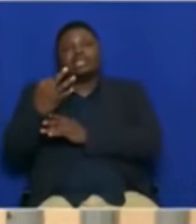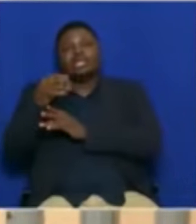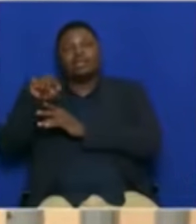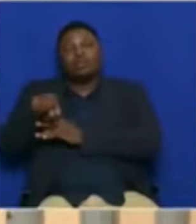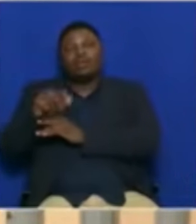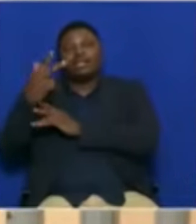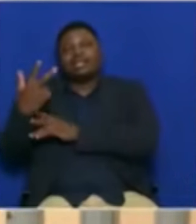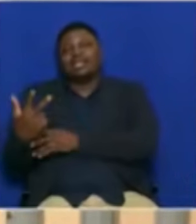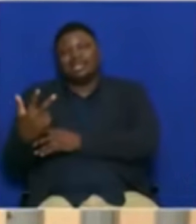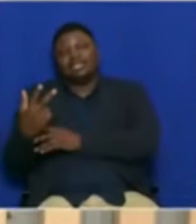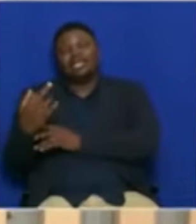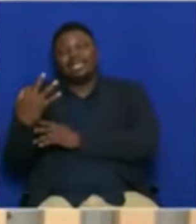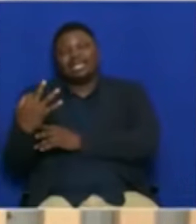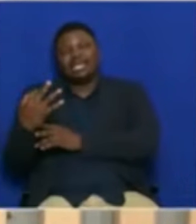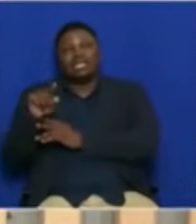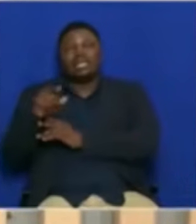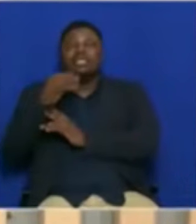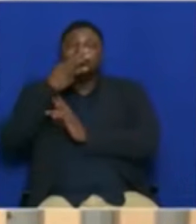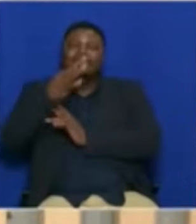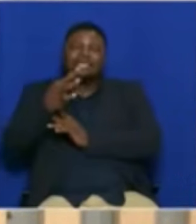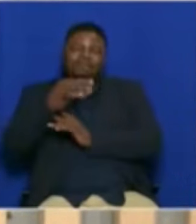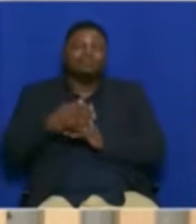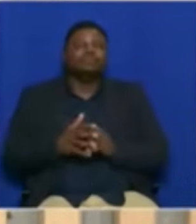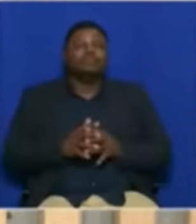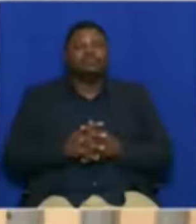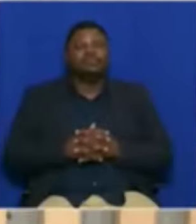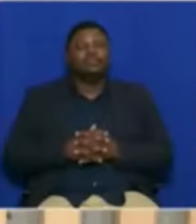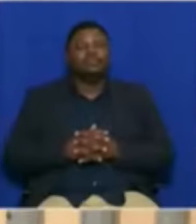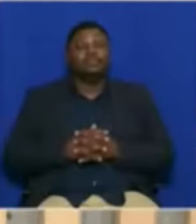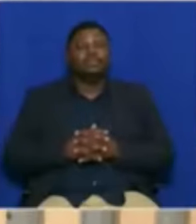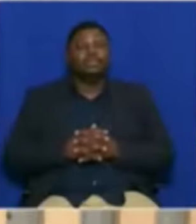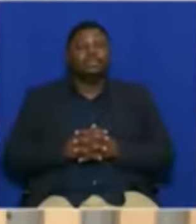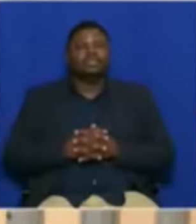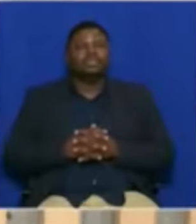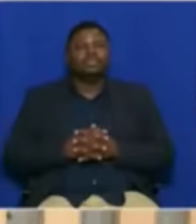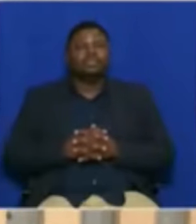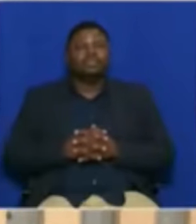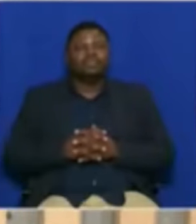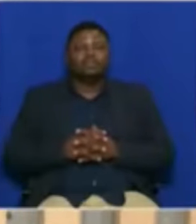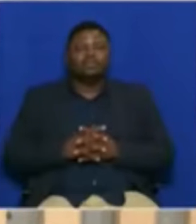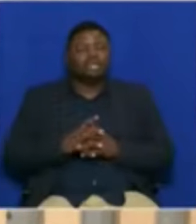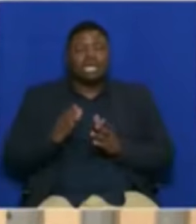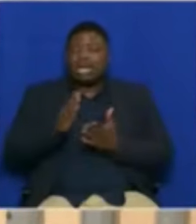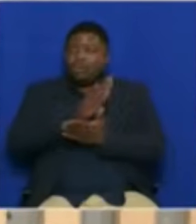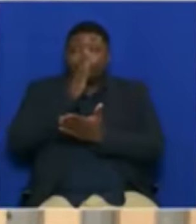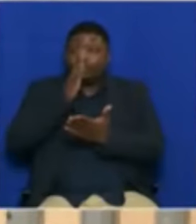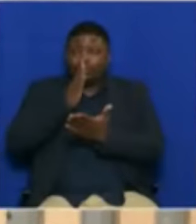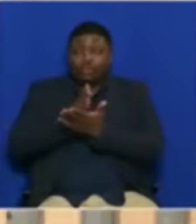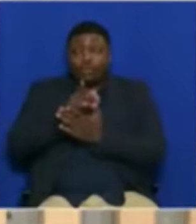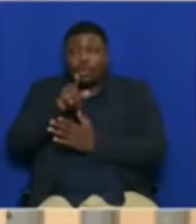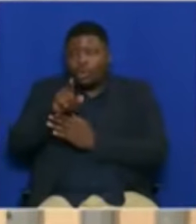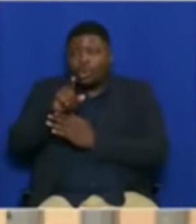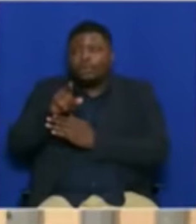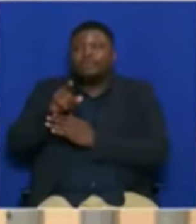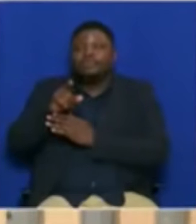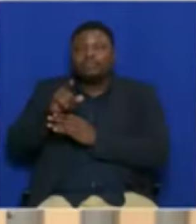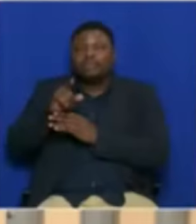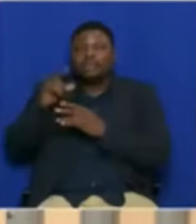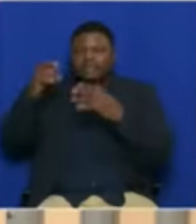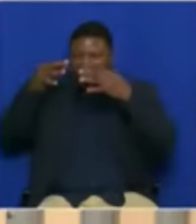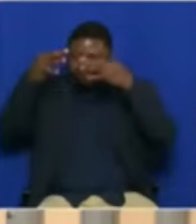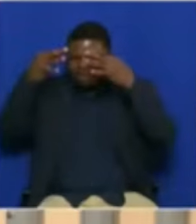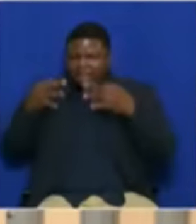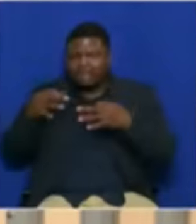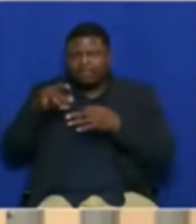understand on what basis you are able to determine that the responses provided by candidates on